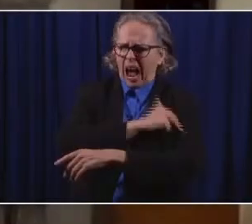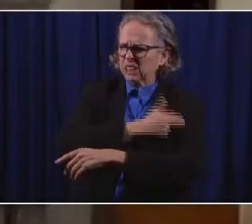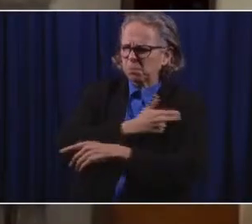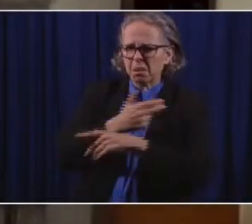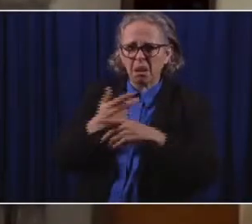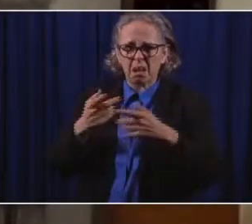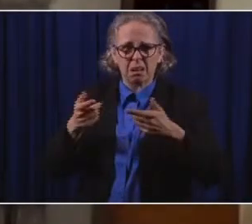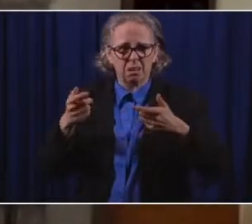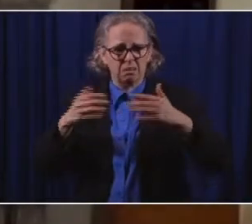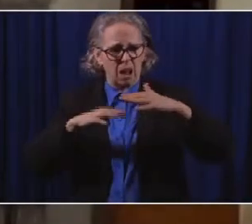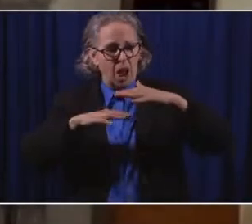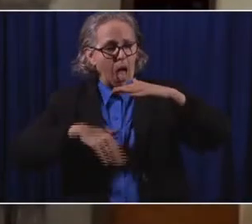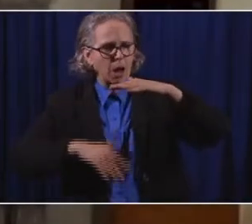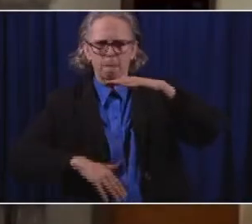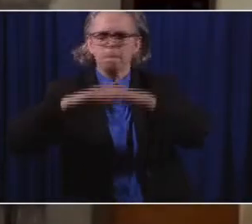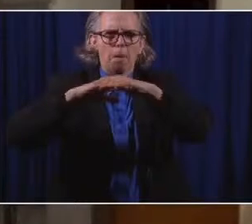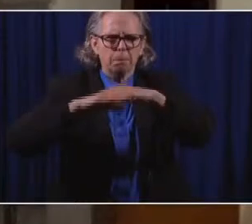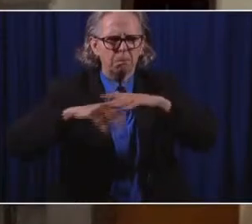good.